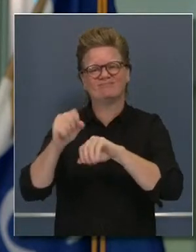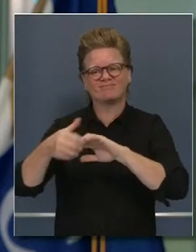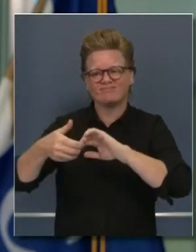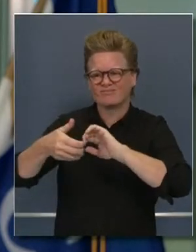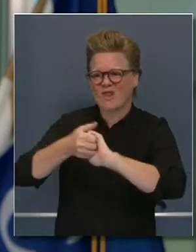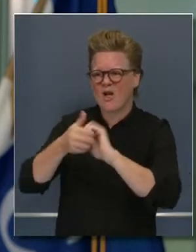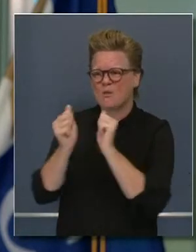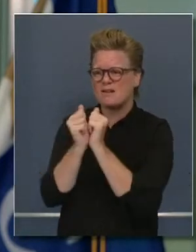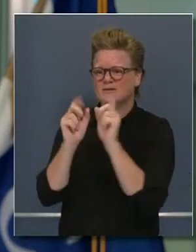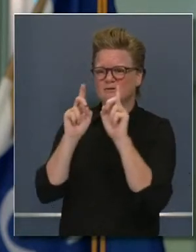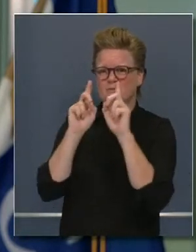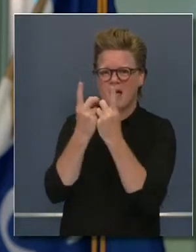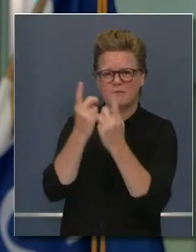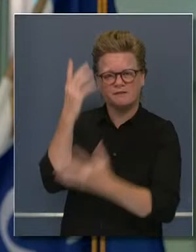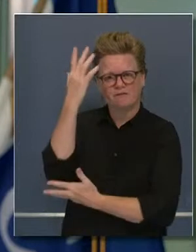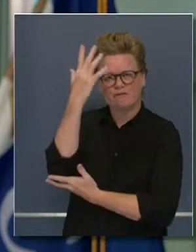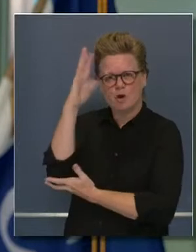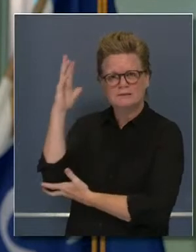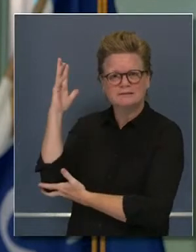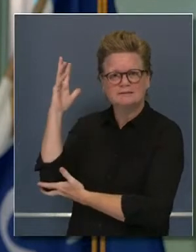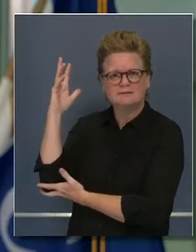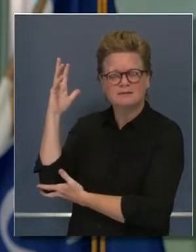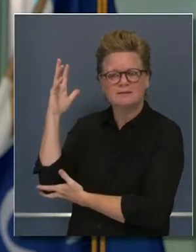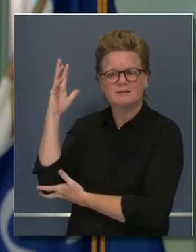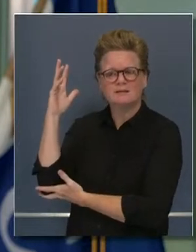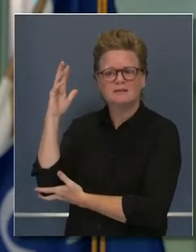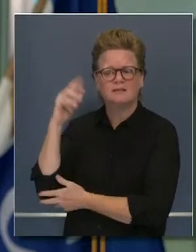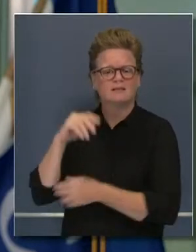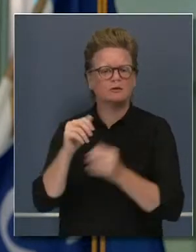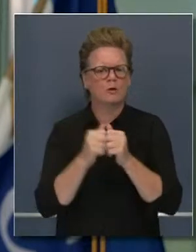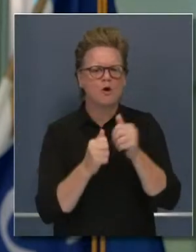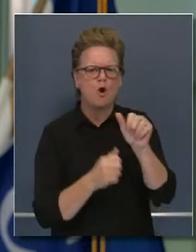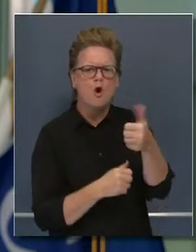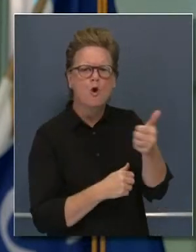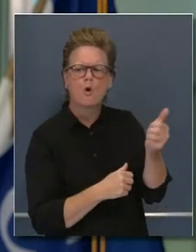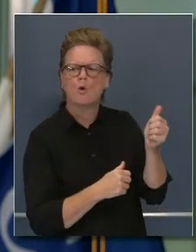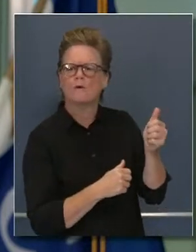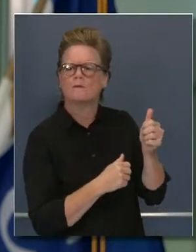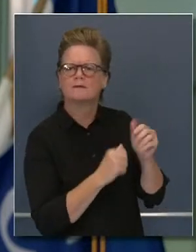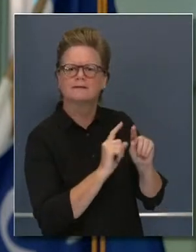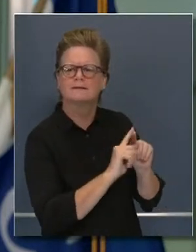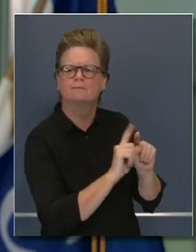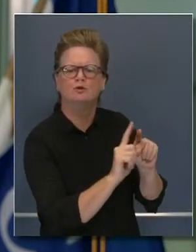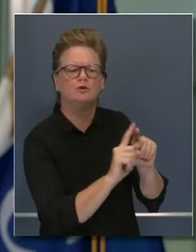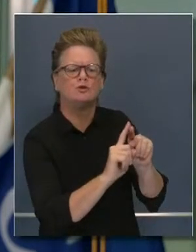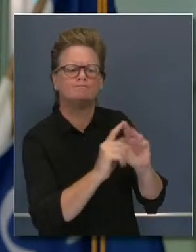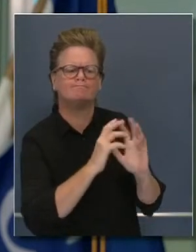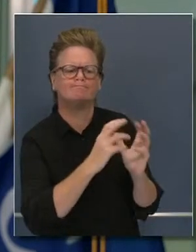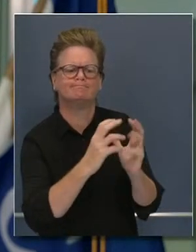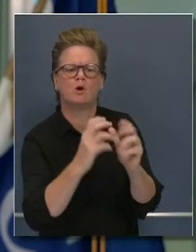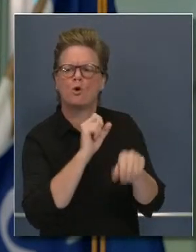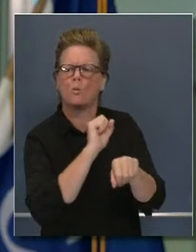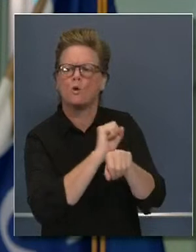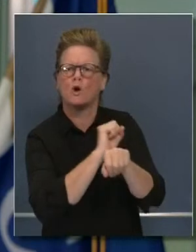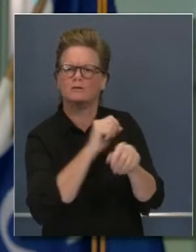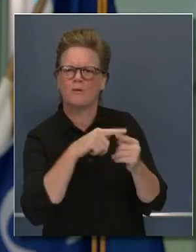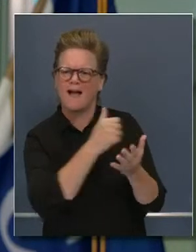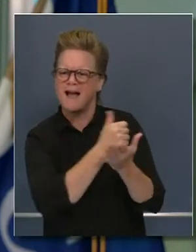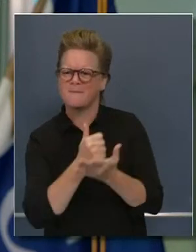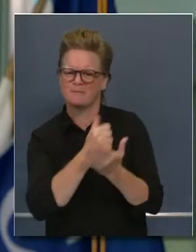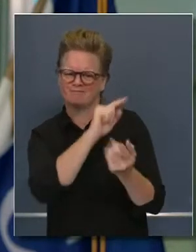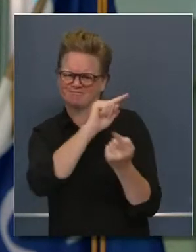partners as well as local partners actively working to suppress and mitigate the spread. But again,